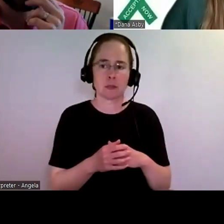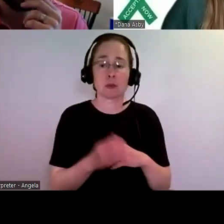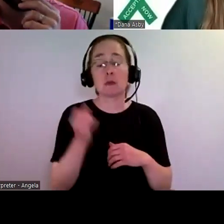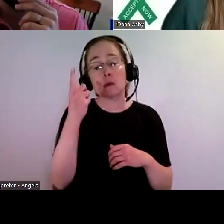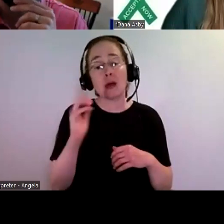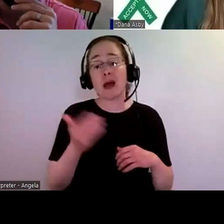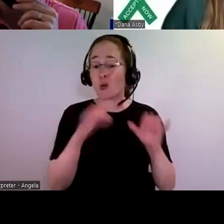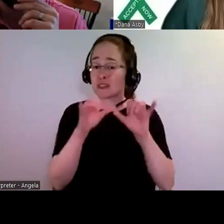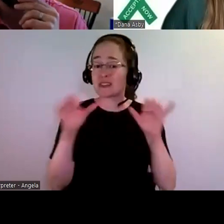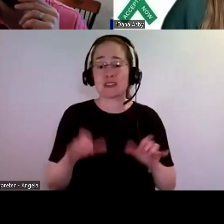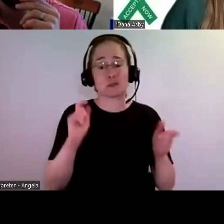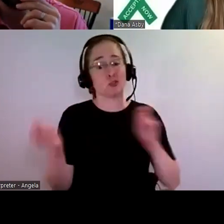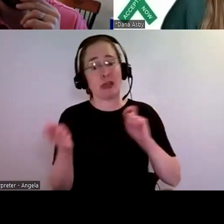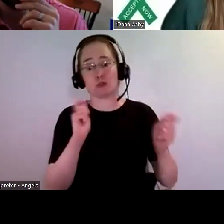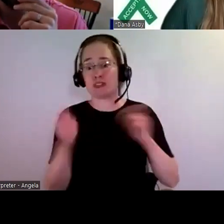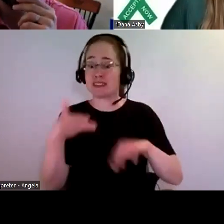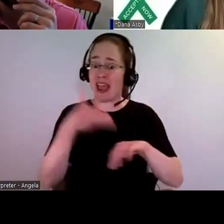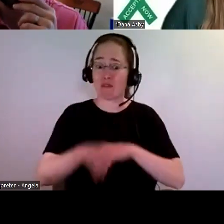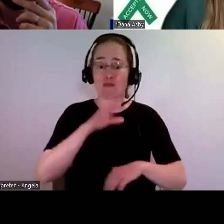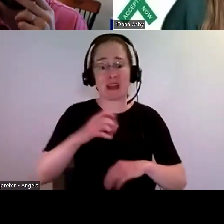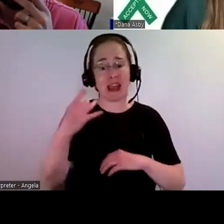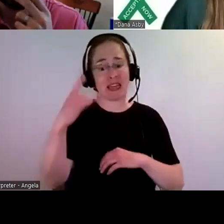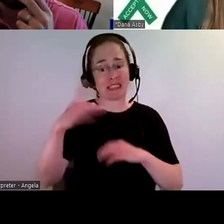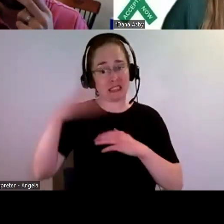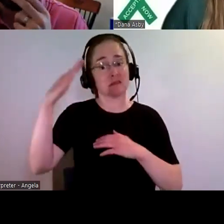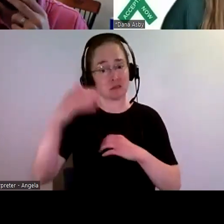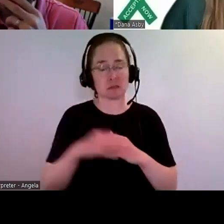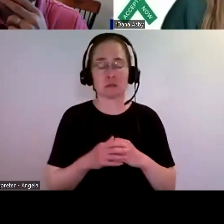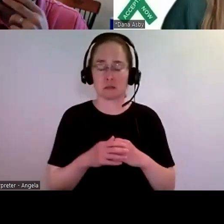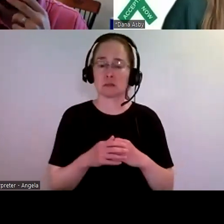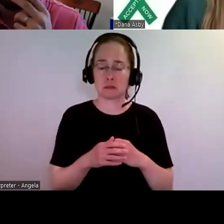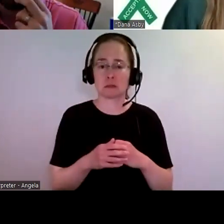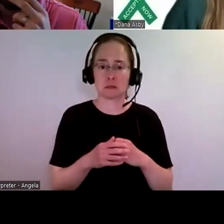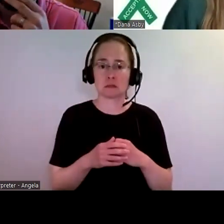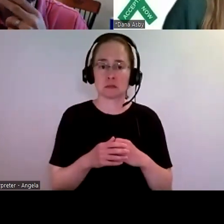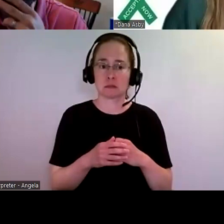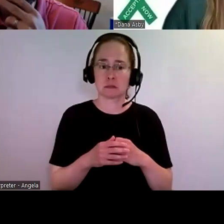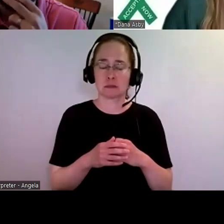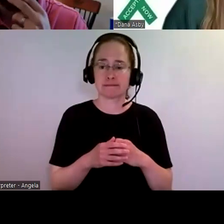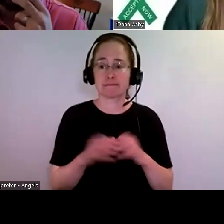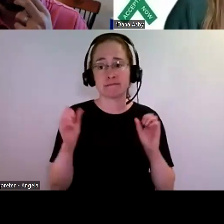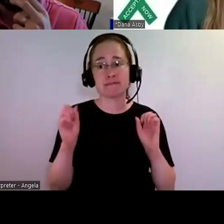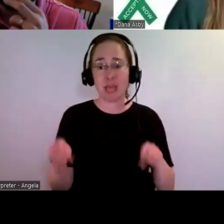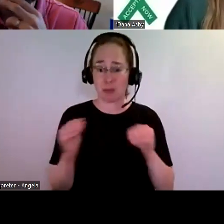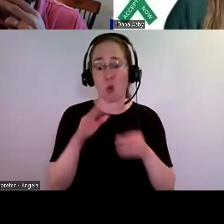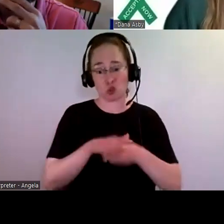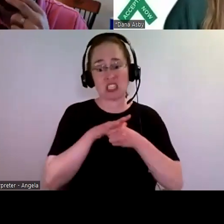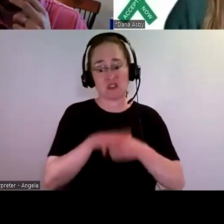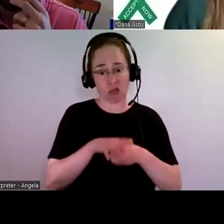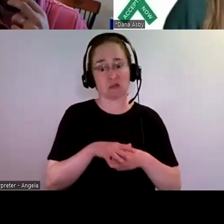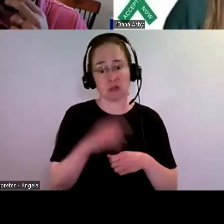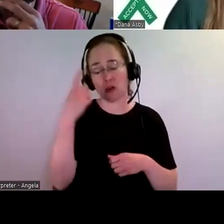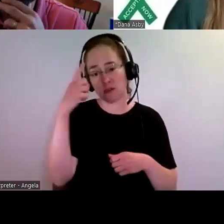our system changes once our loved one is over 18, and it can be very, more stressful for